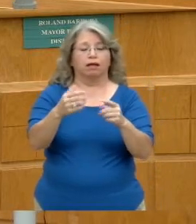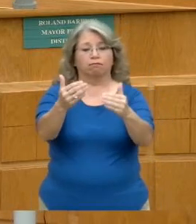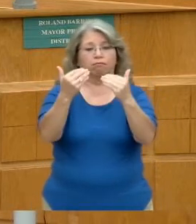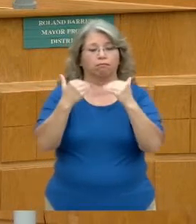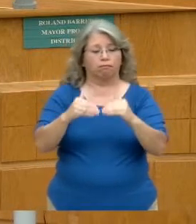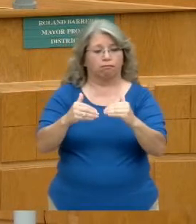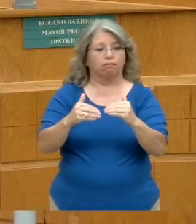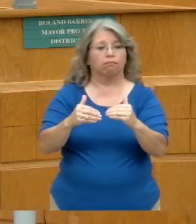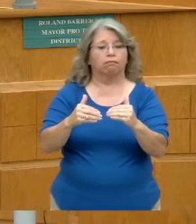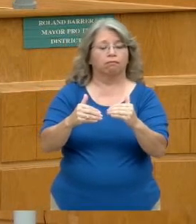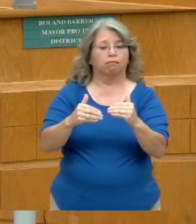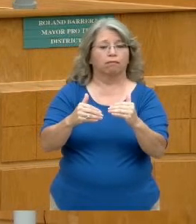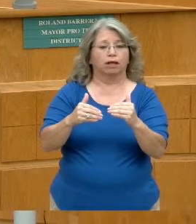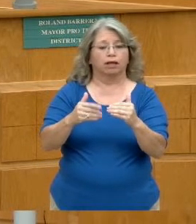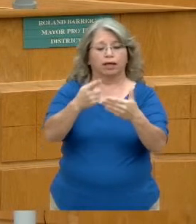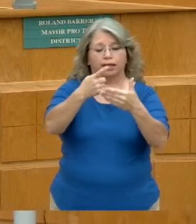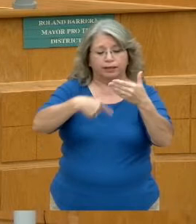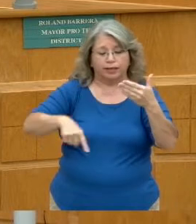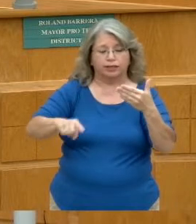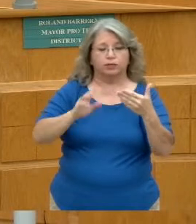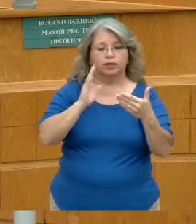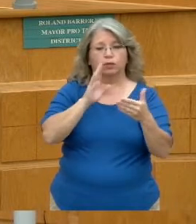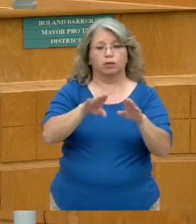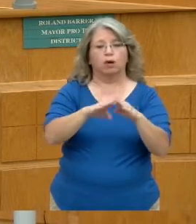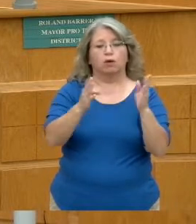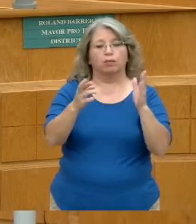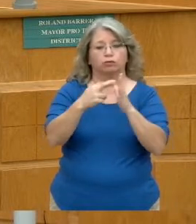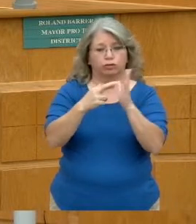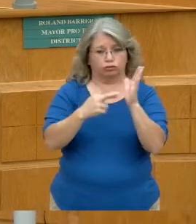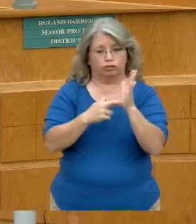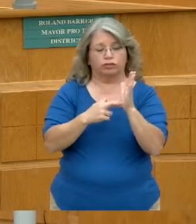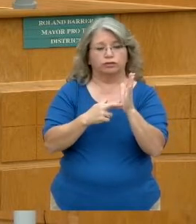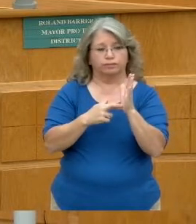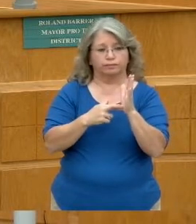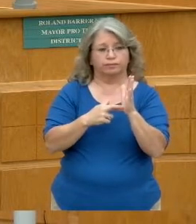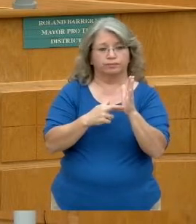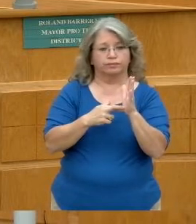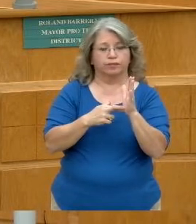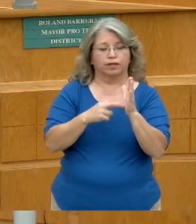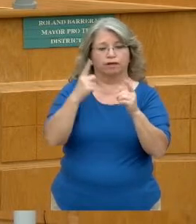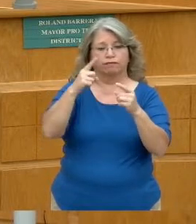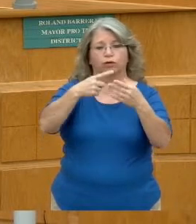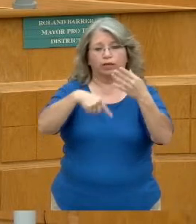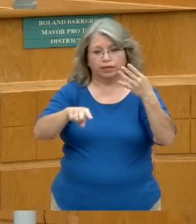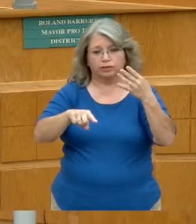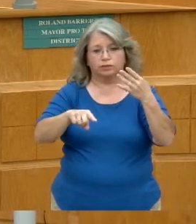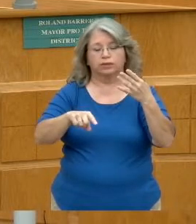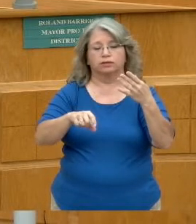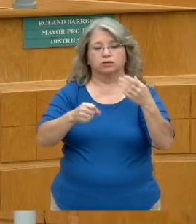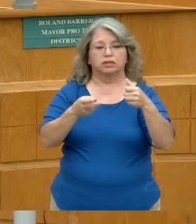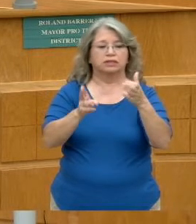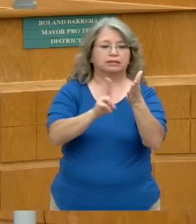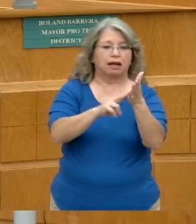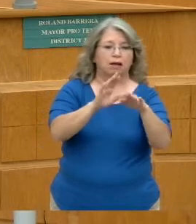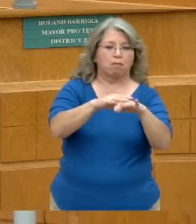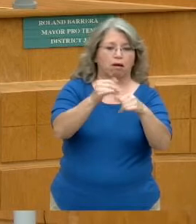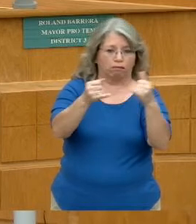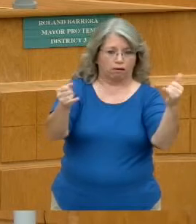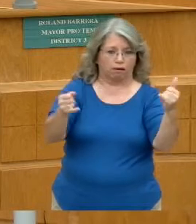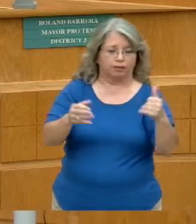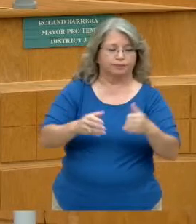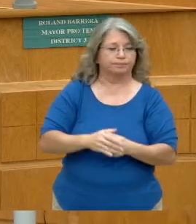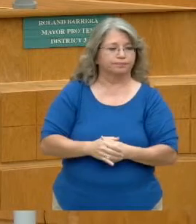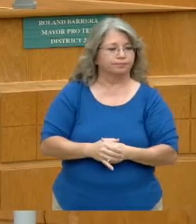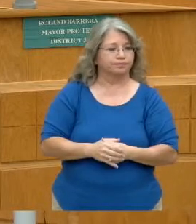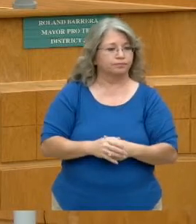be opening registration to Saturday for next Saturday's event, so you sign up online.